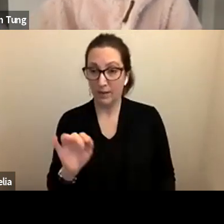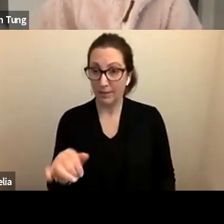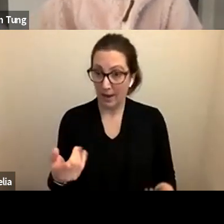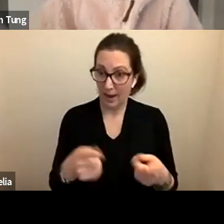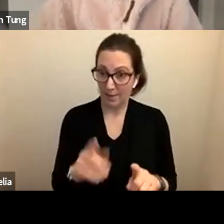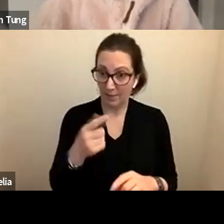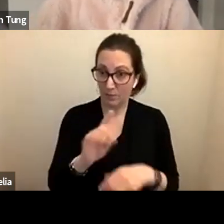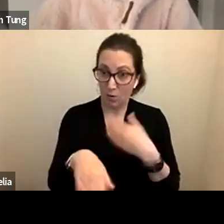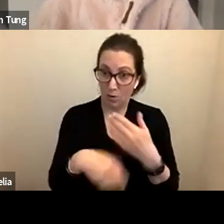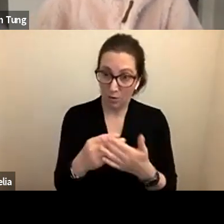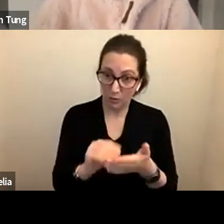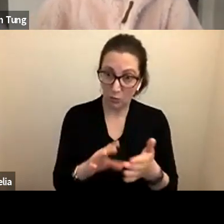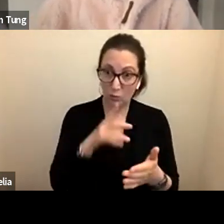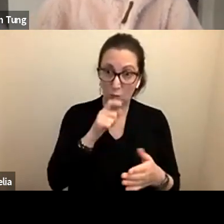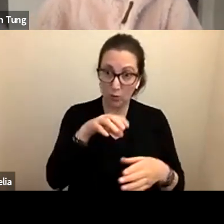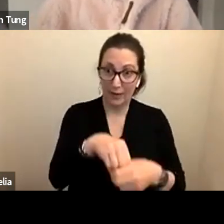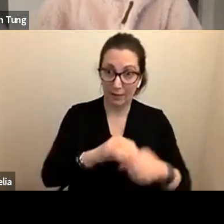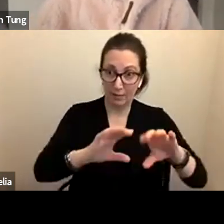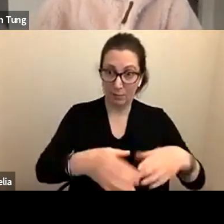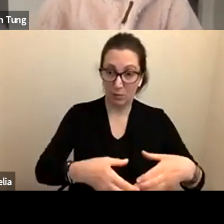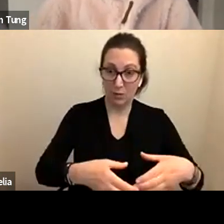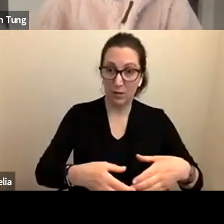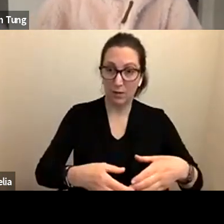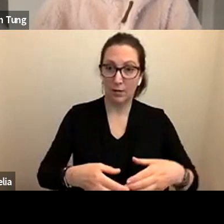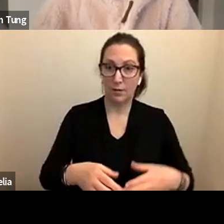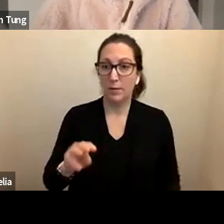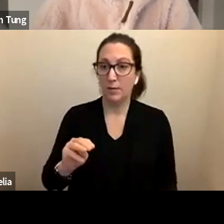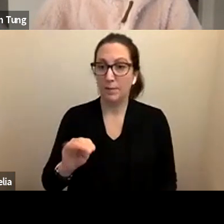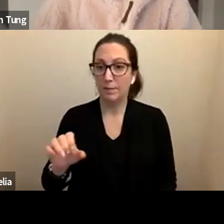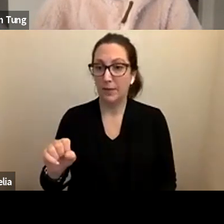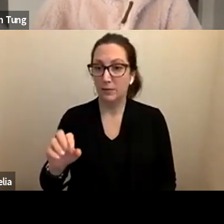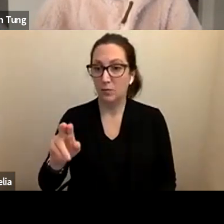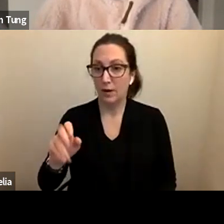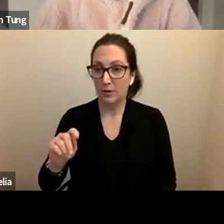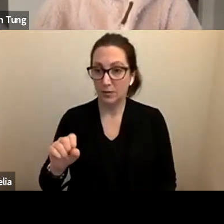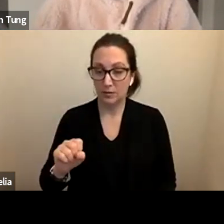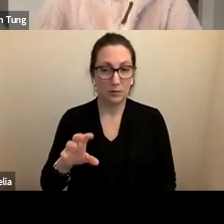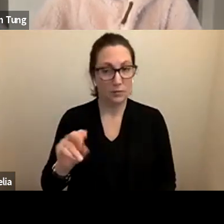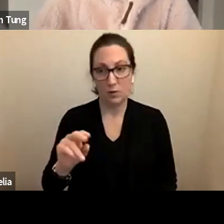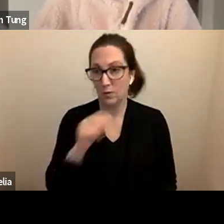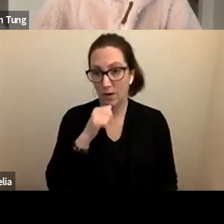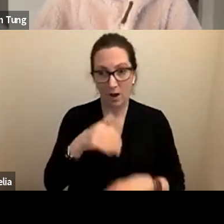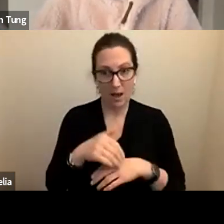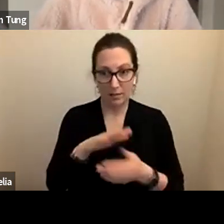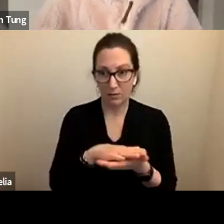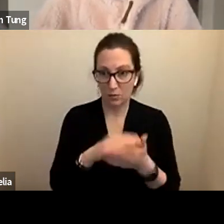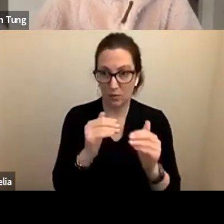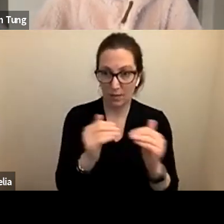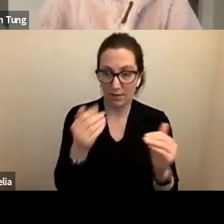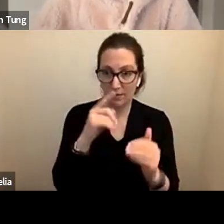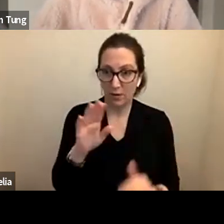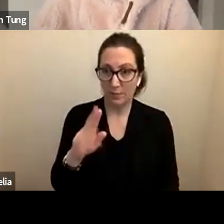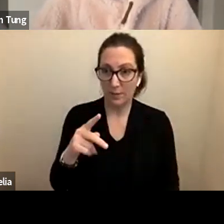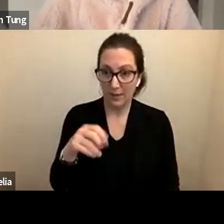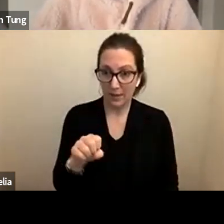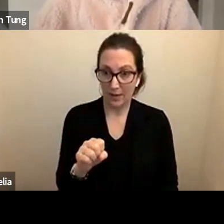the pool? Not at the school level for BPS. And I think I do believe it